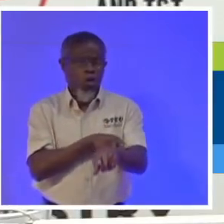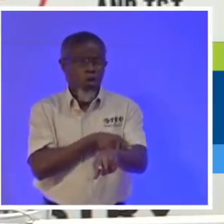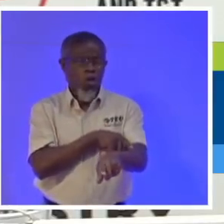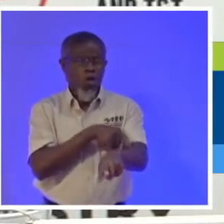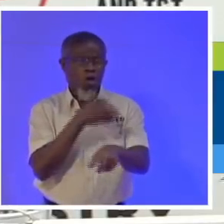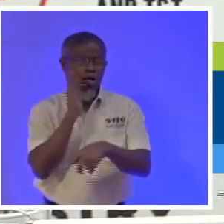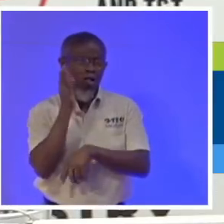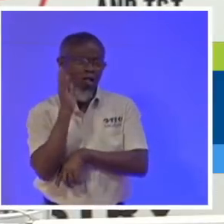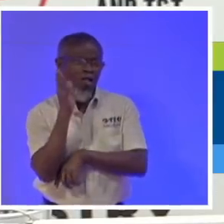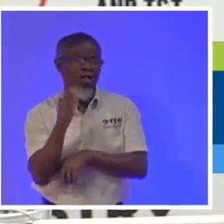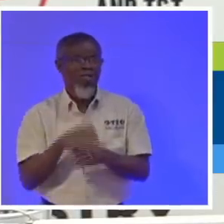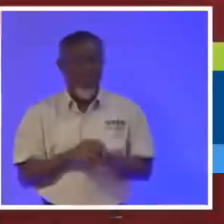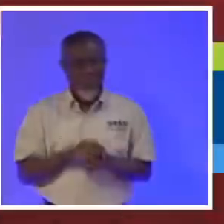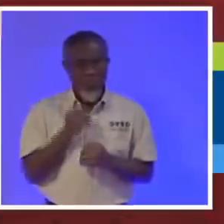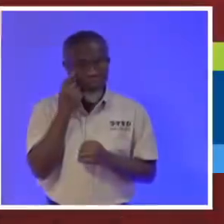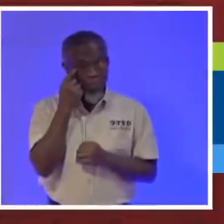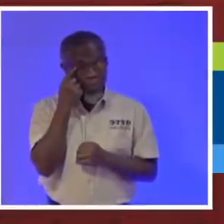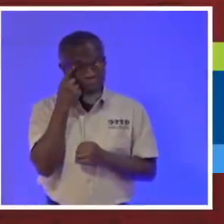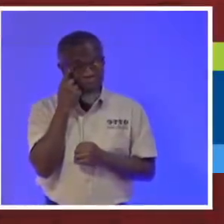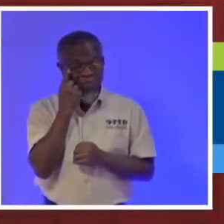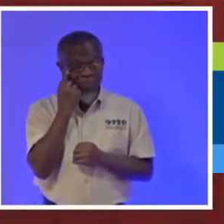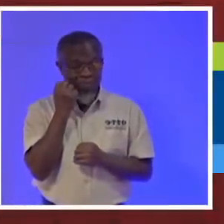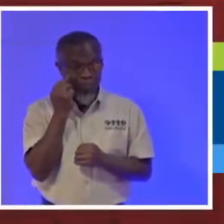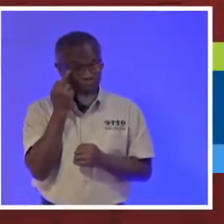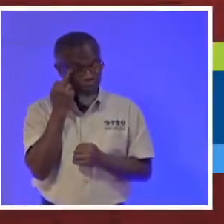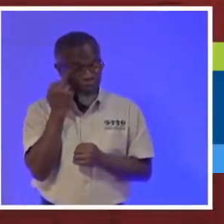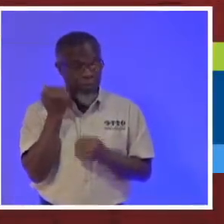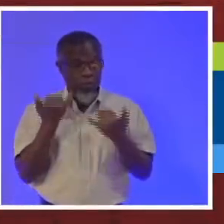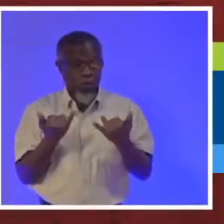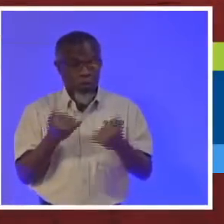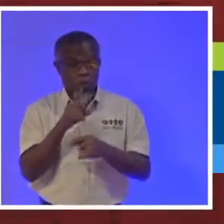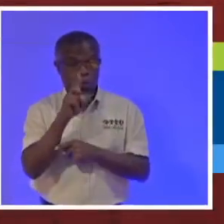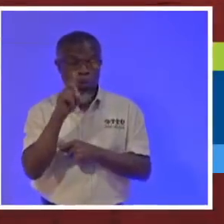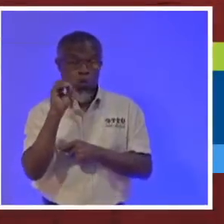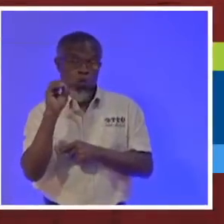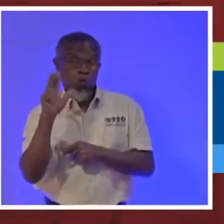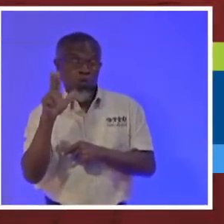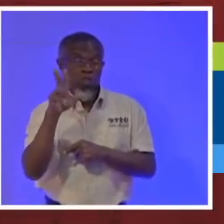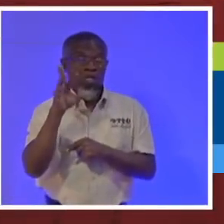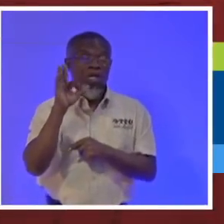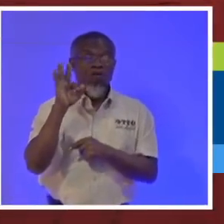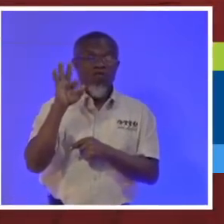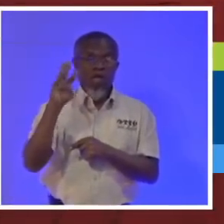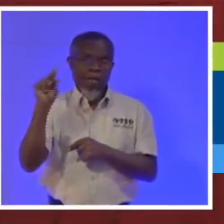much. Understood, Minister. 103 FM, we're ready for your questions. Good morning.